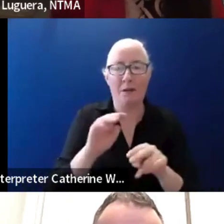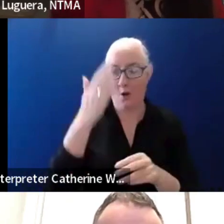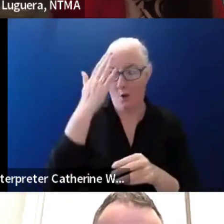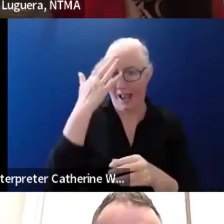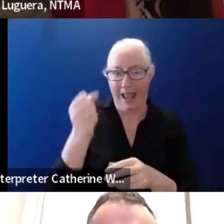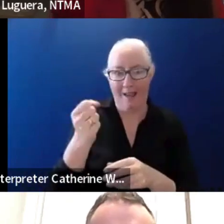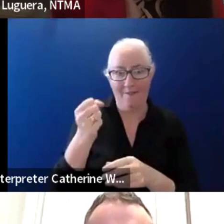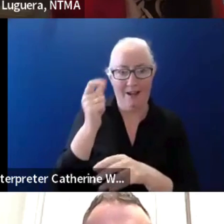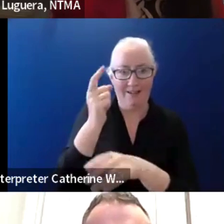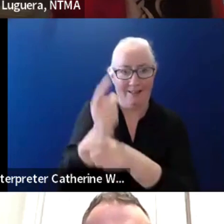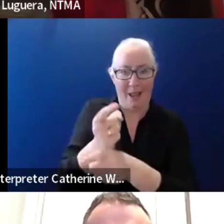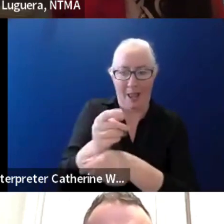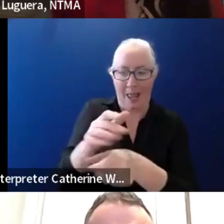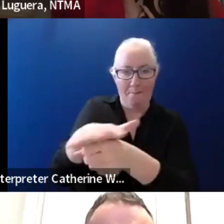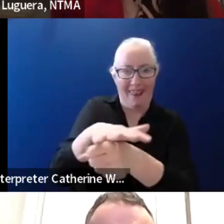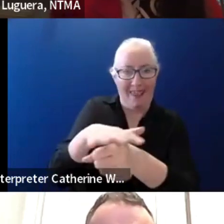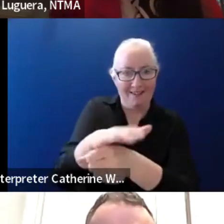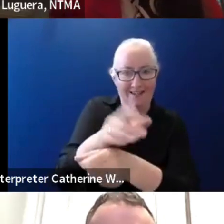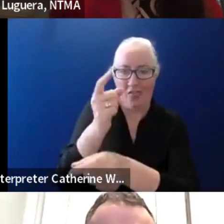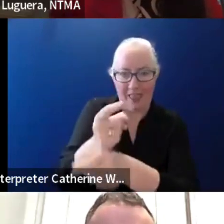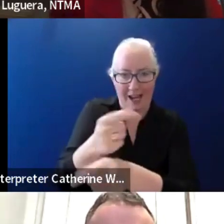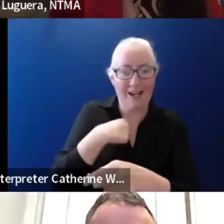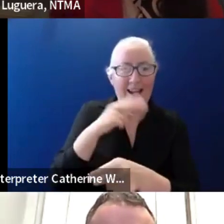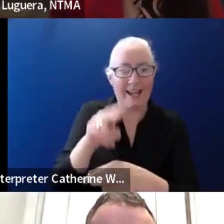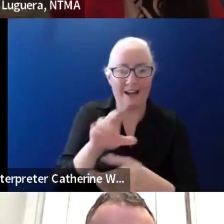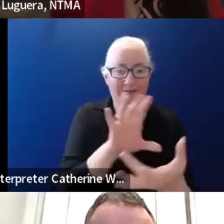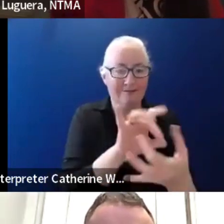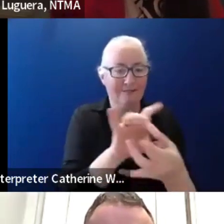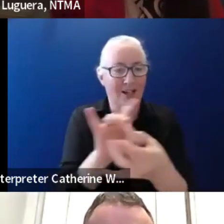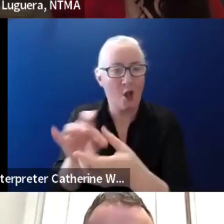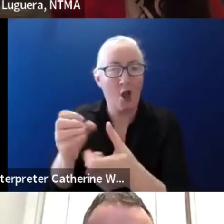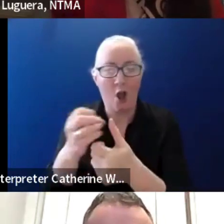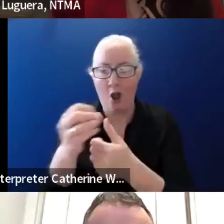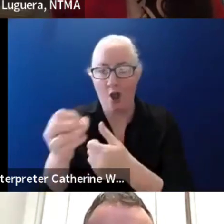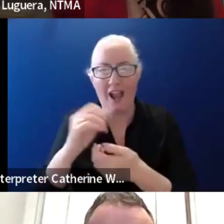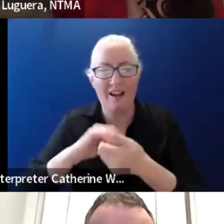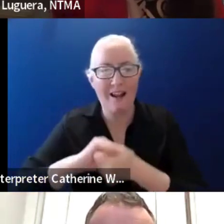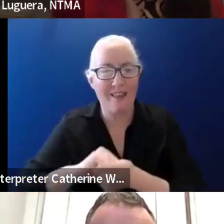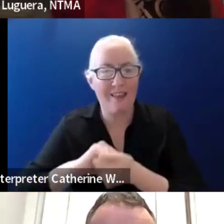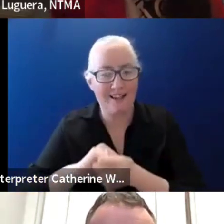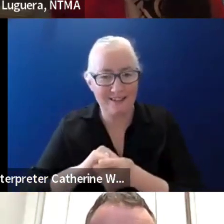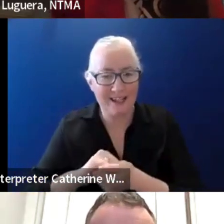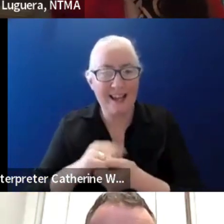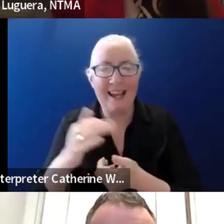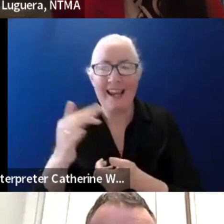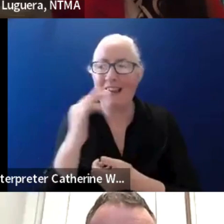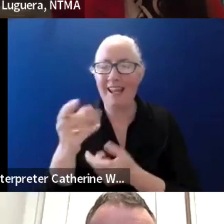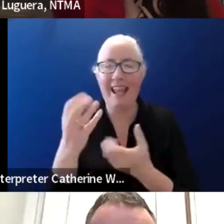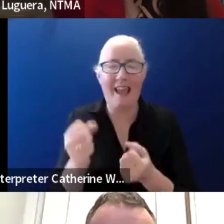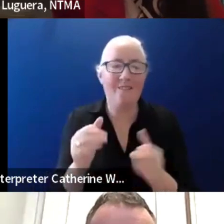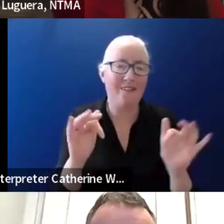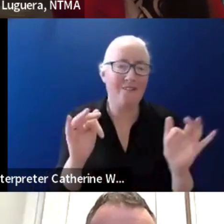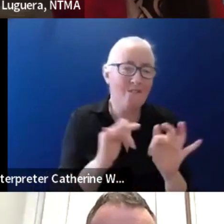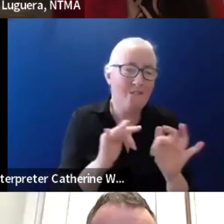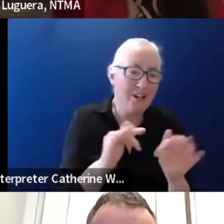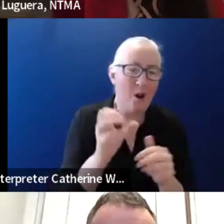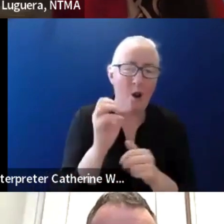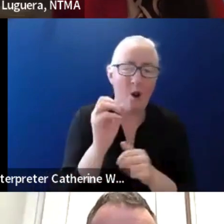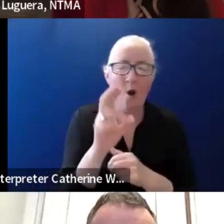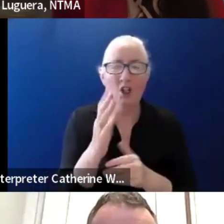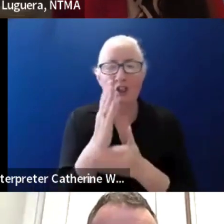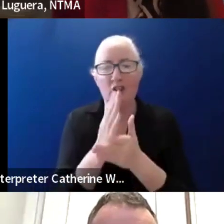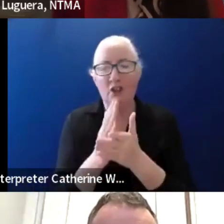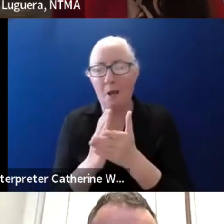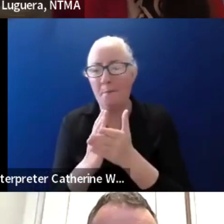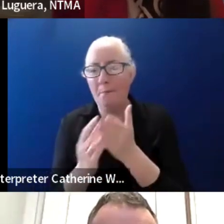there is a place there to reach out to other colleagues if something, they have some fears or some issues or